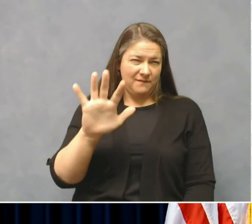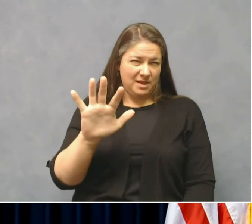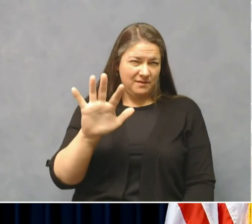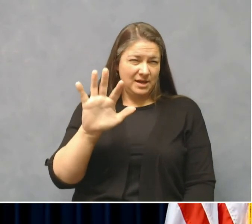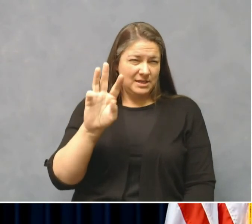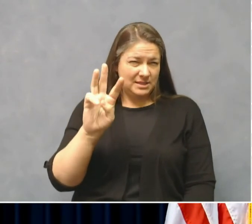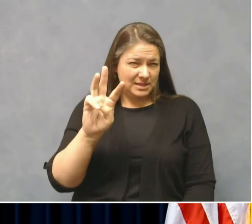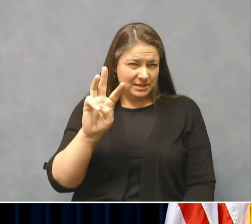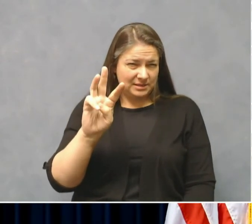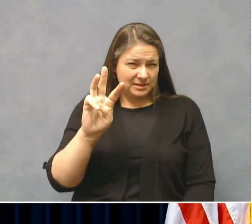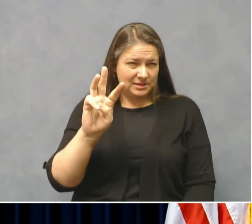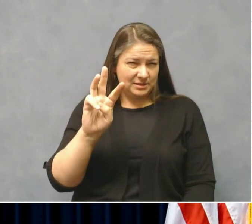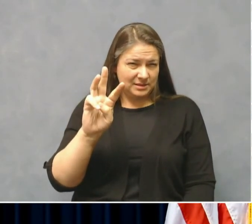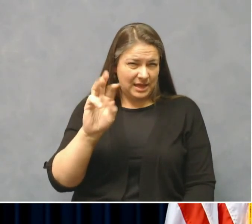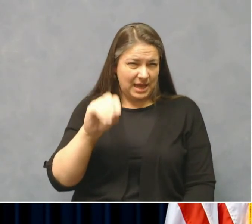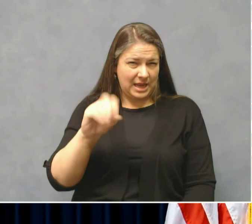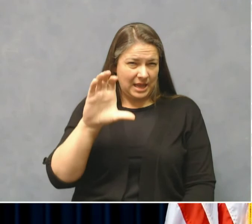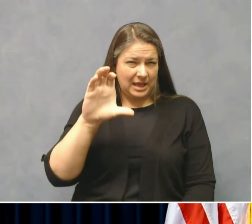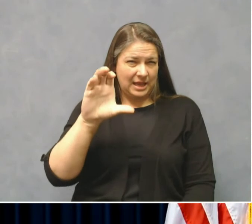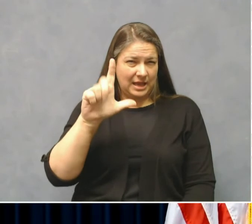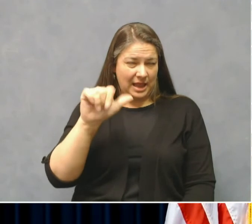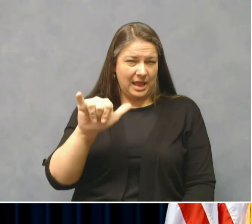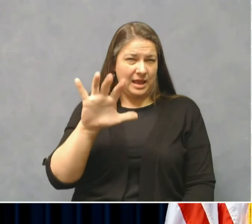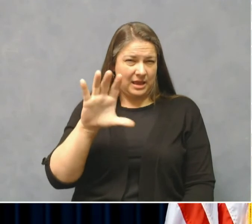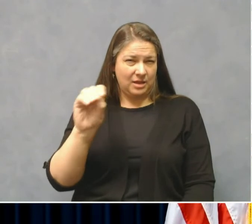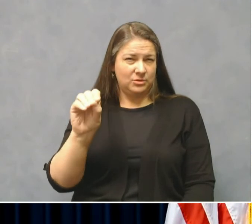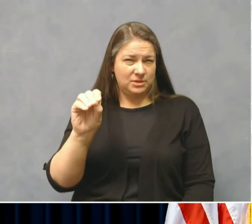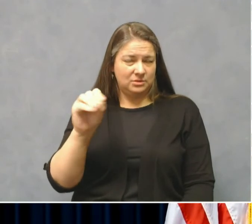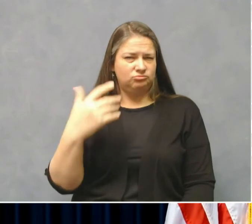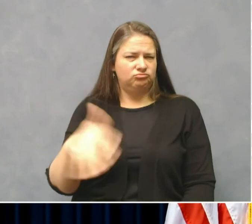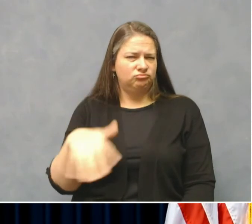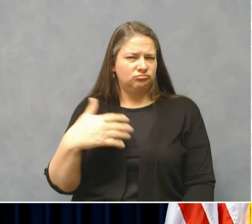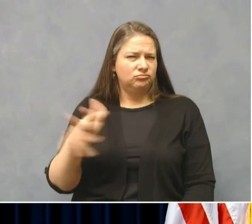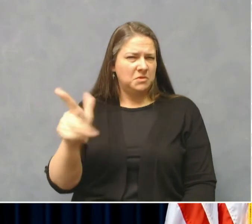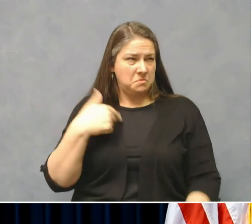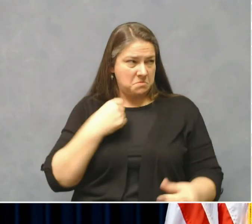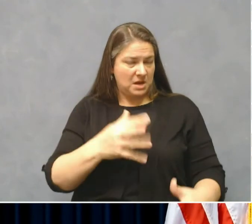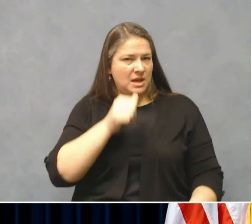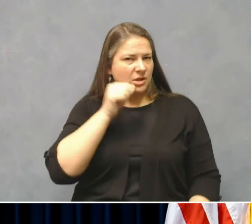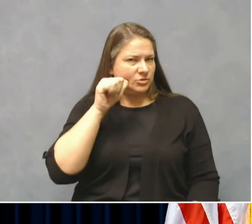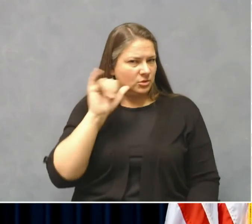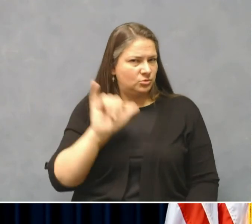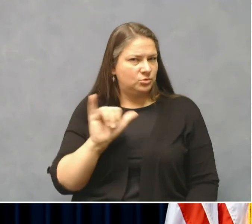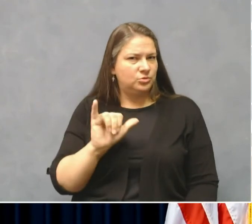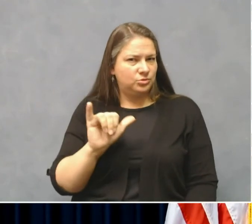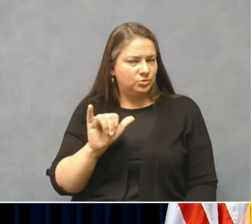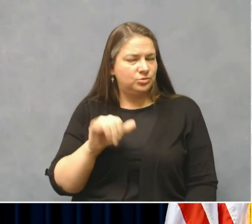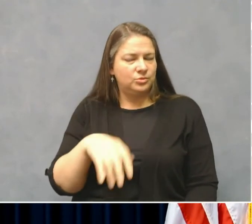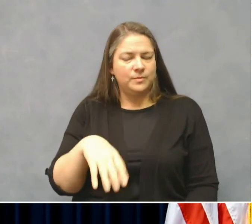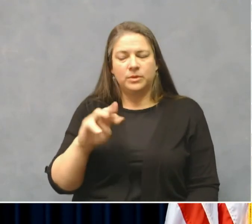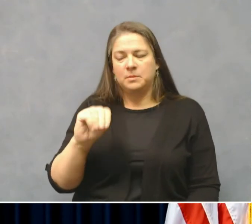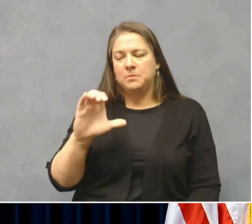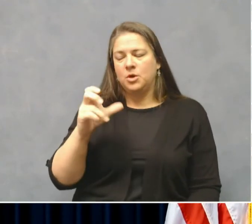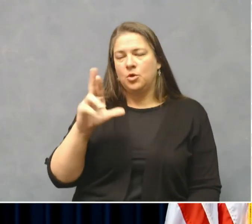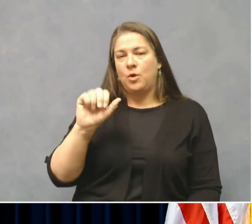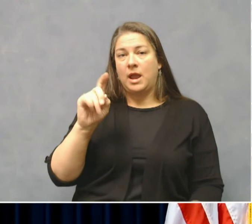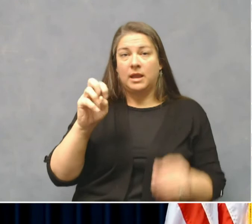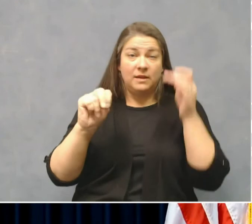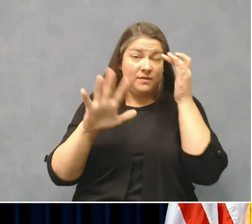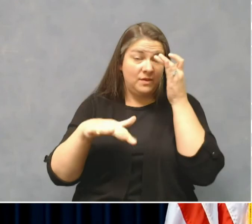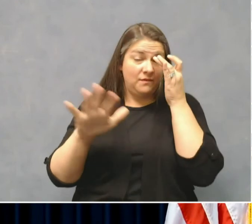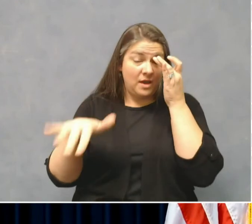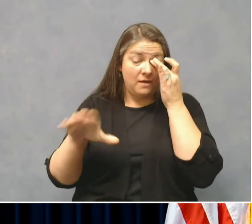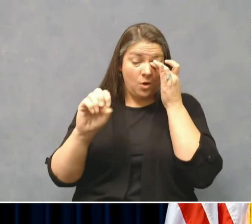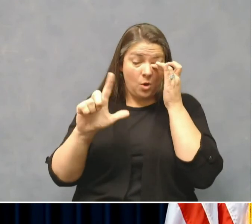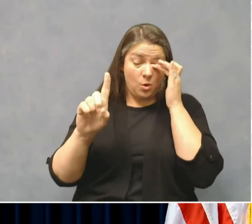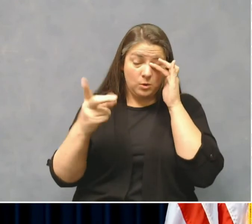cases in Clay County. And they had a lot of cases yesterday, too. McCracken, 55. Oldham,